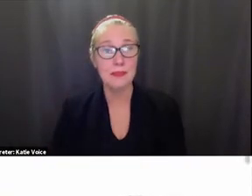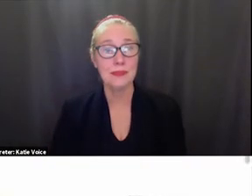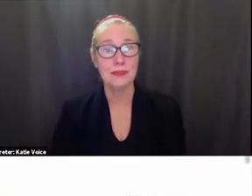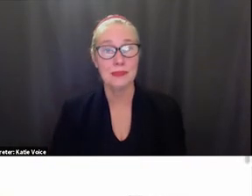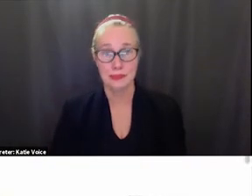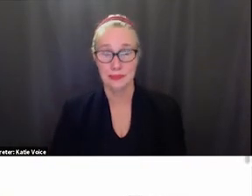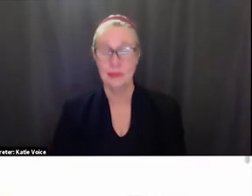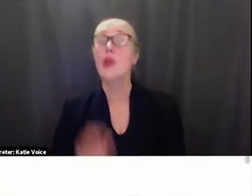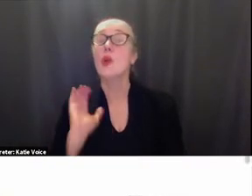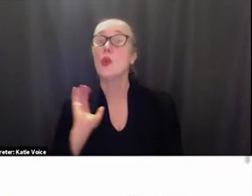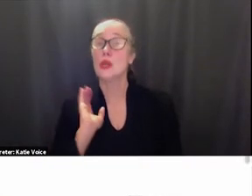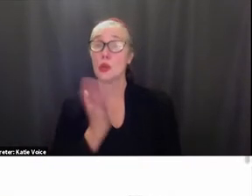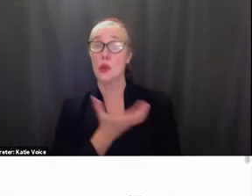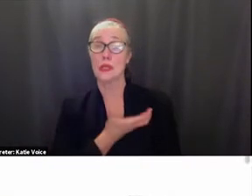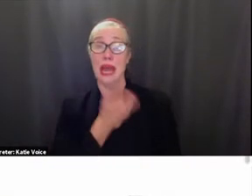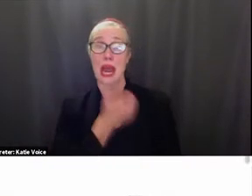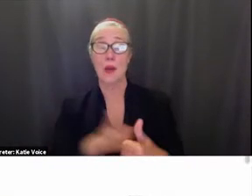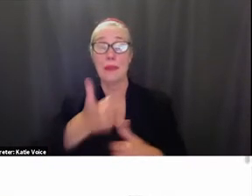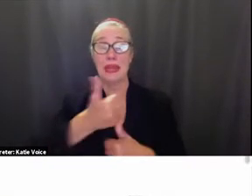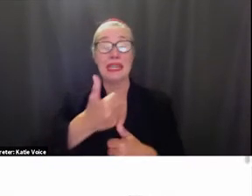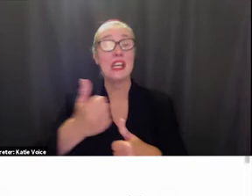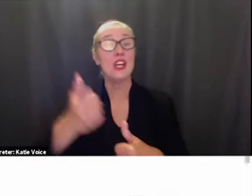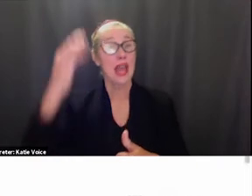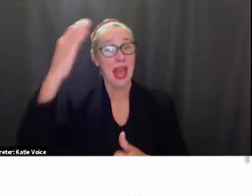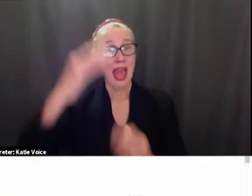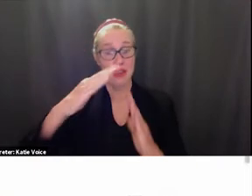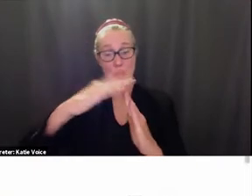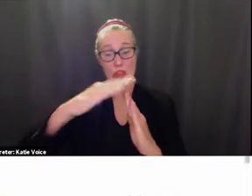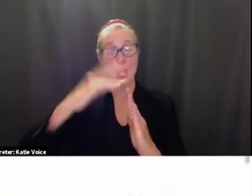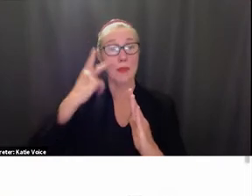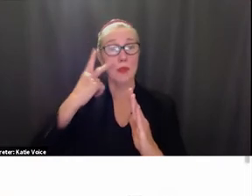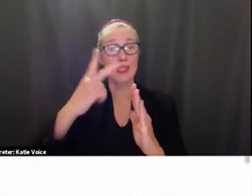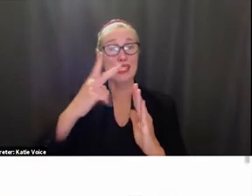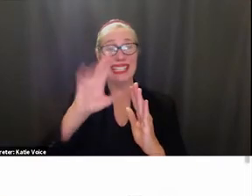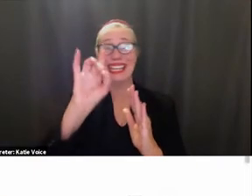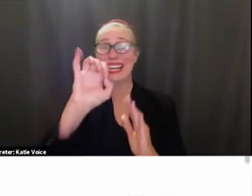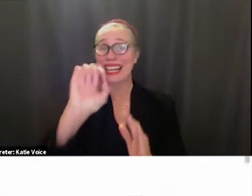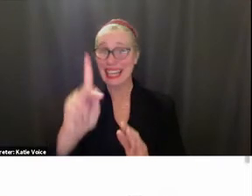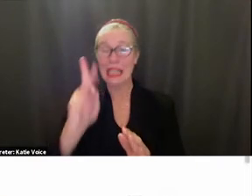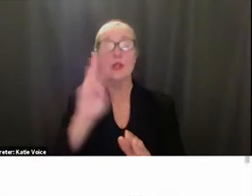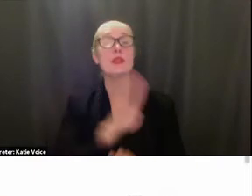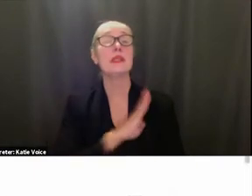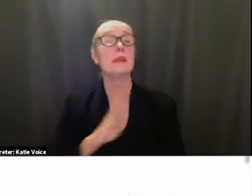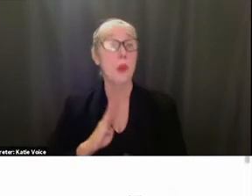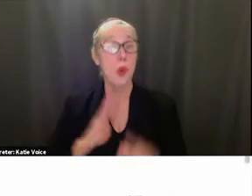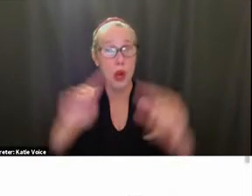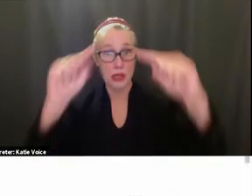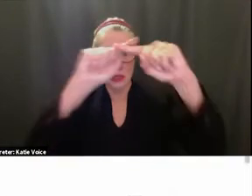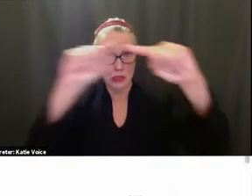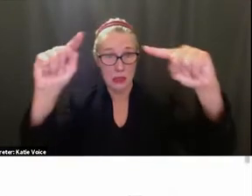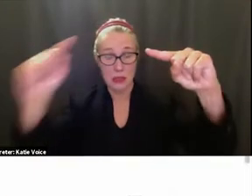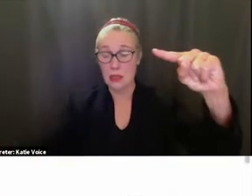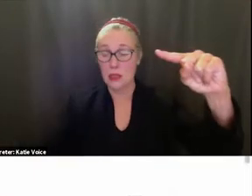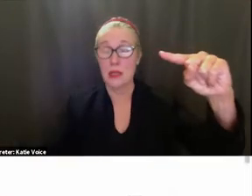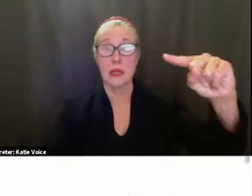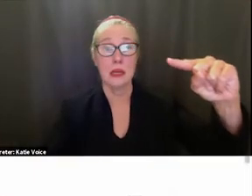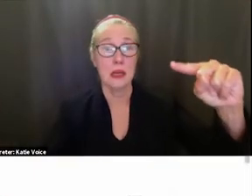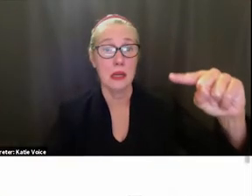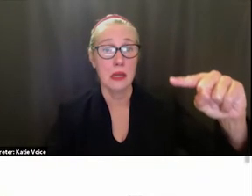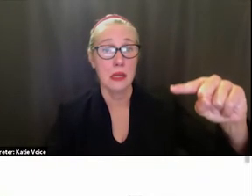when you go to our main webpage at the top you'll see uh links you look at board once you get to the board uh